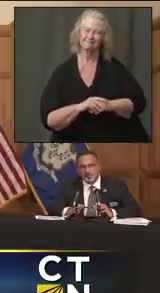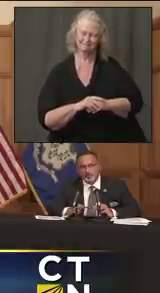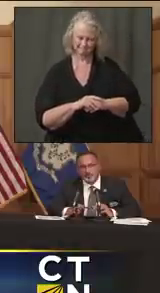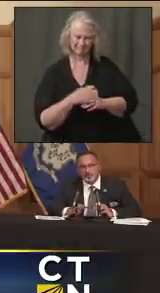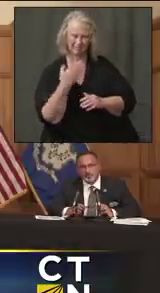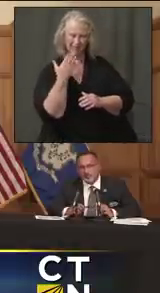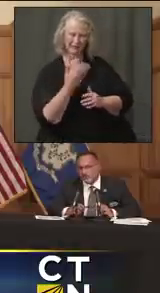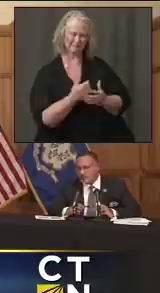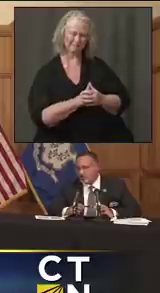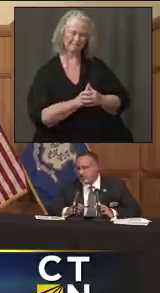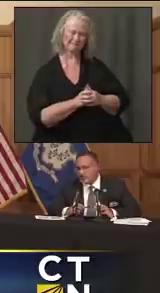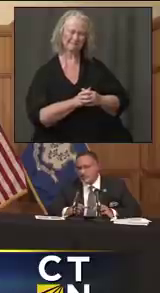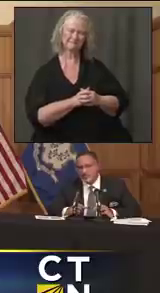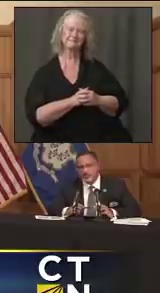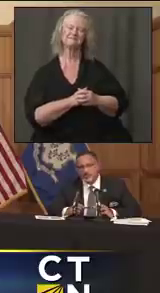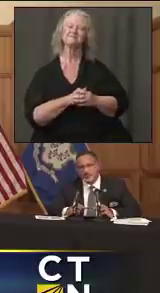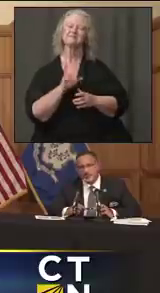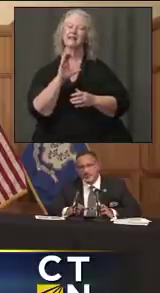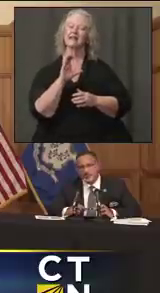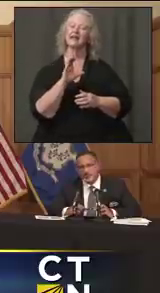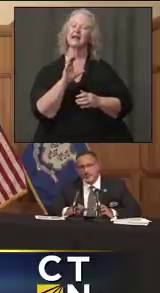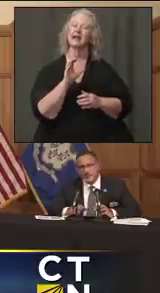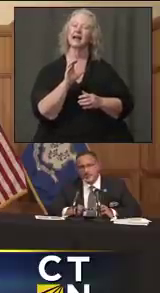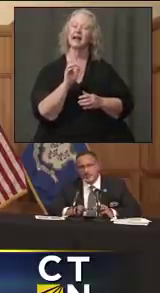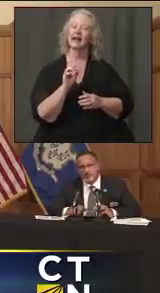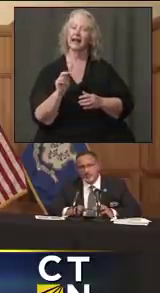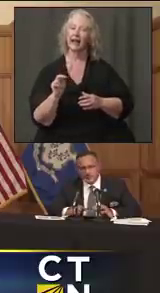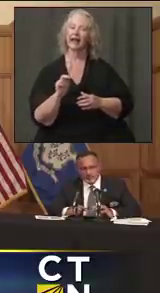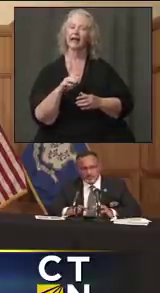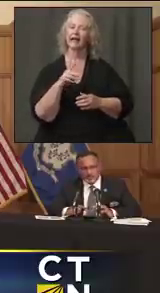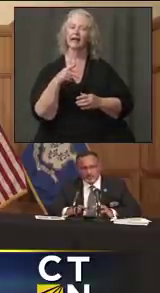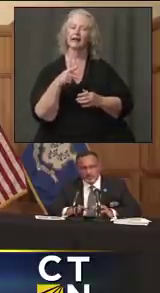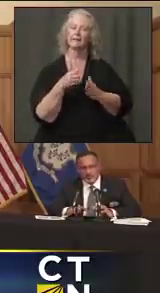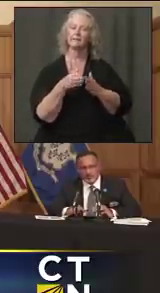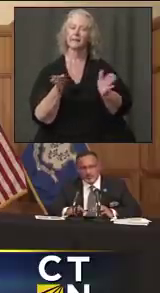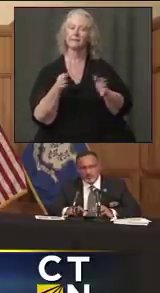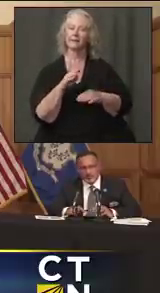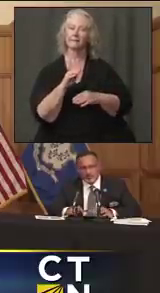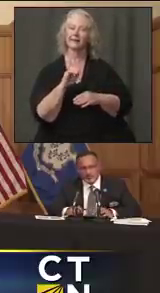Thank you. Connecticut Public Media.